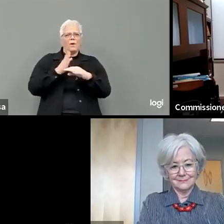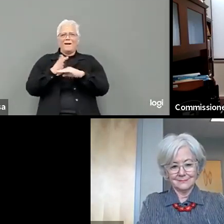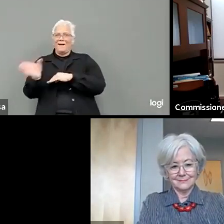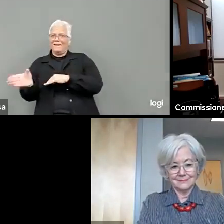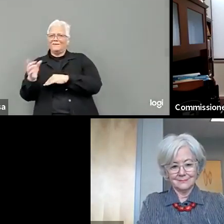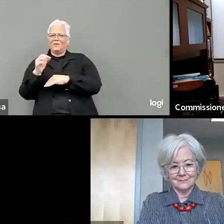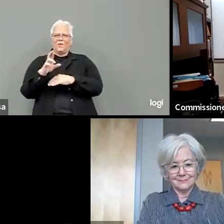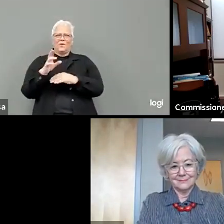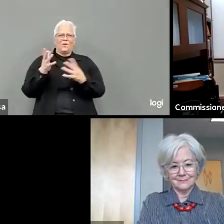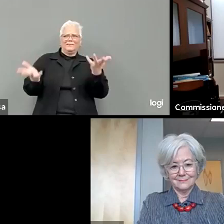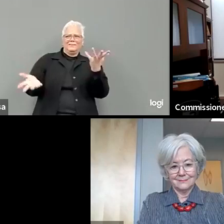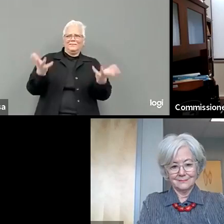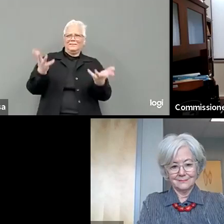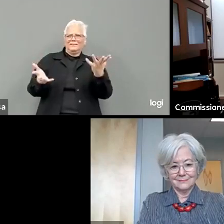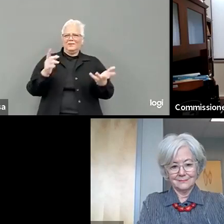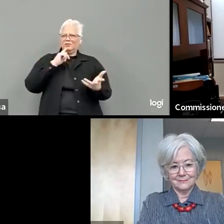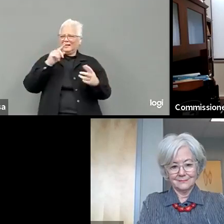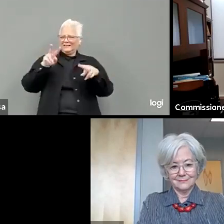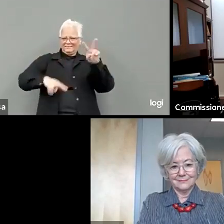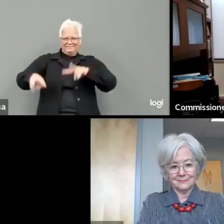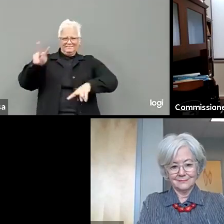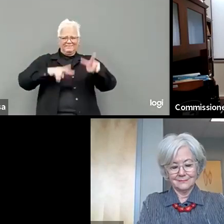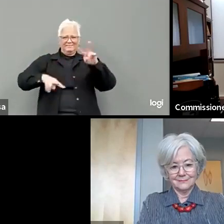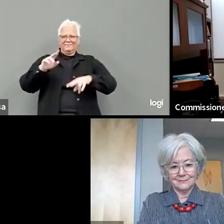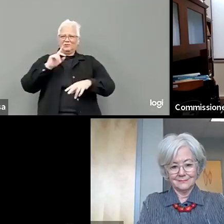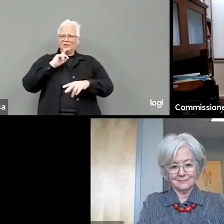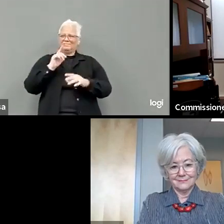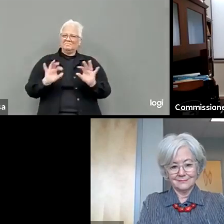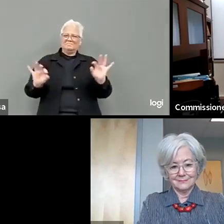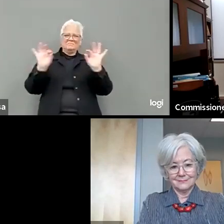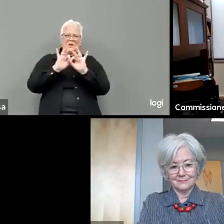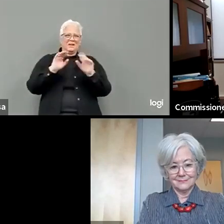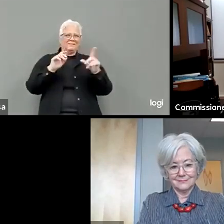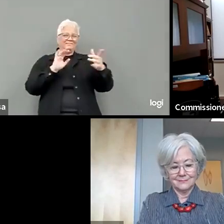needs to appreciate that school administrators